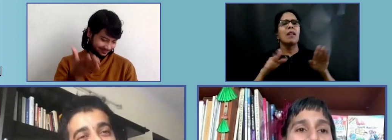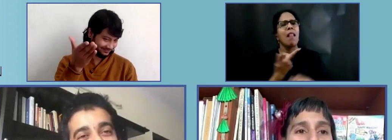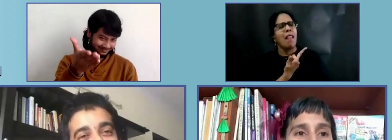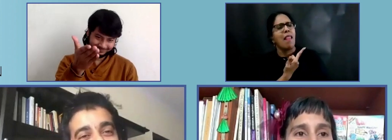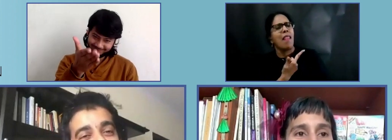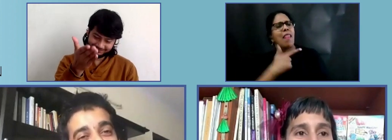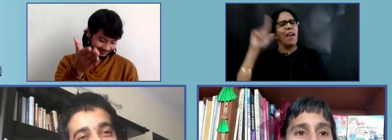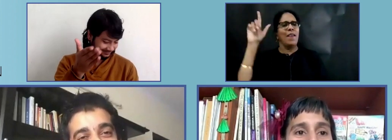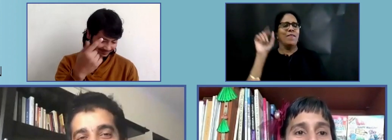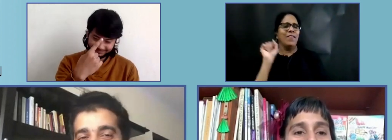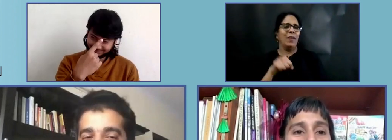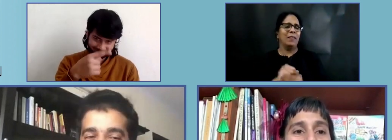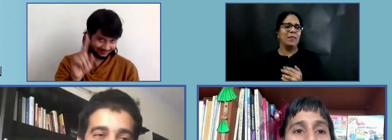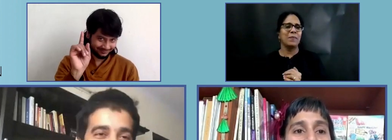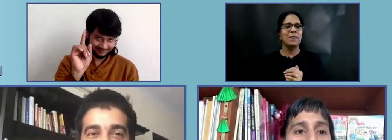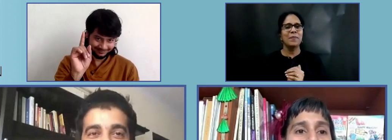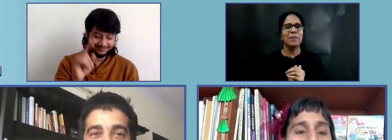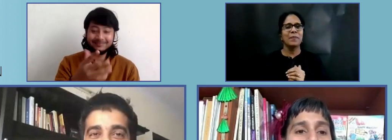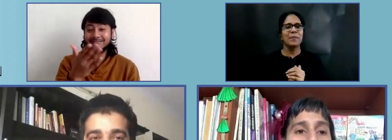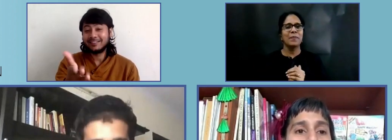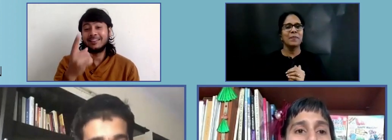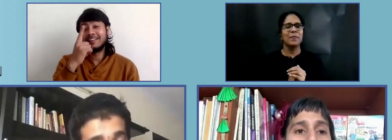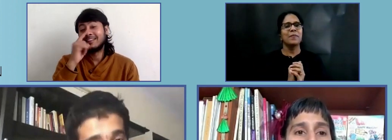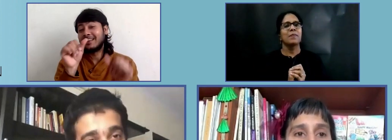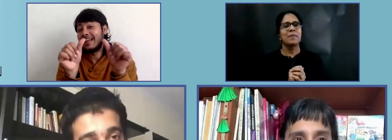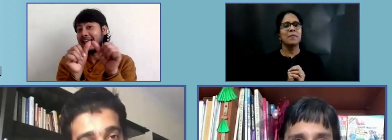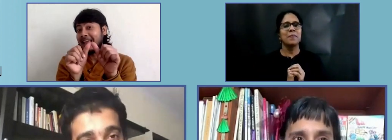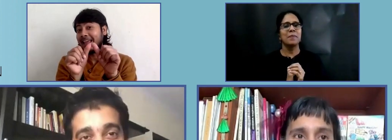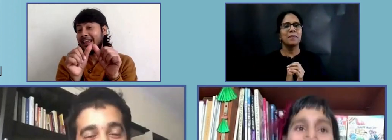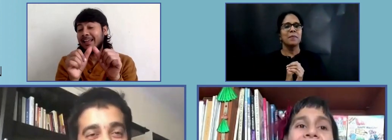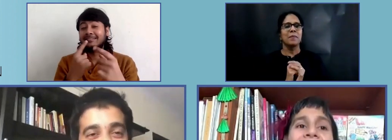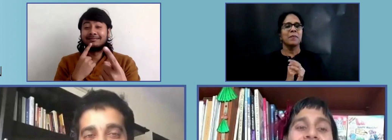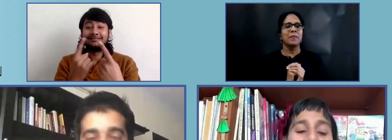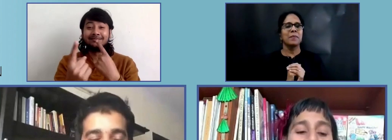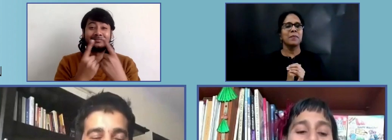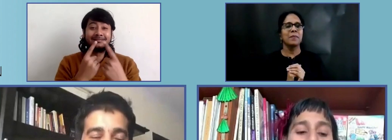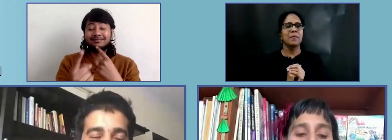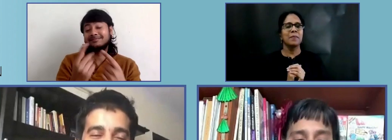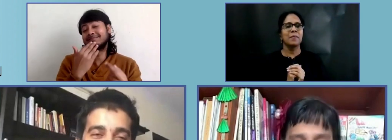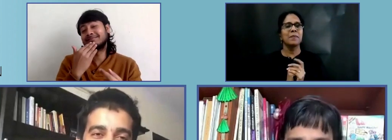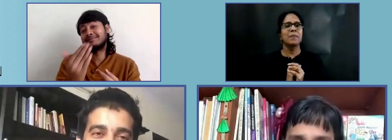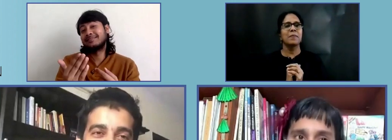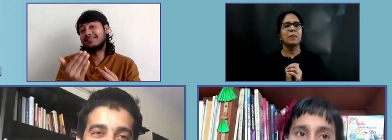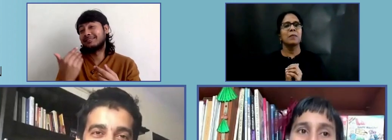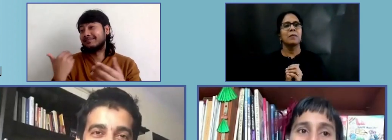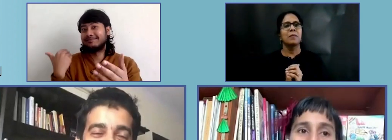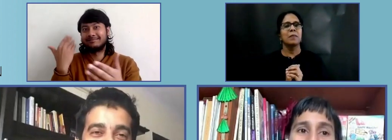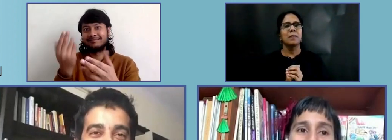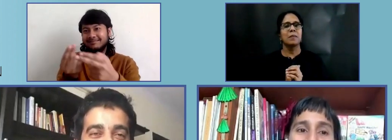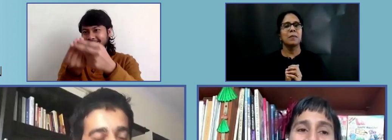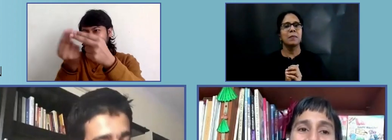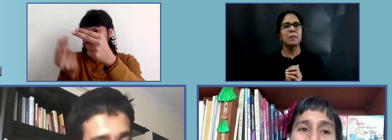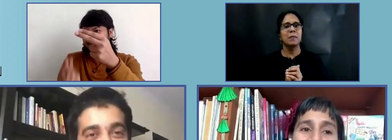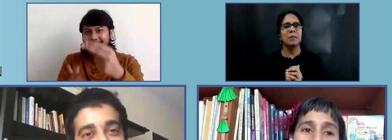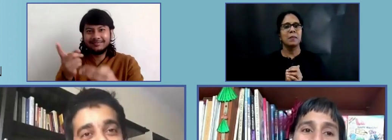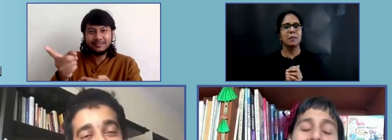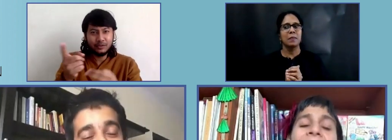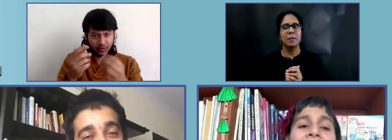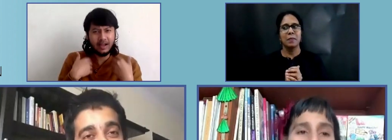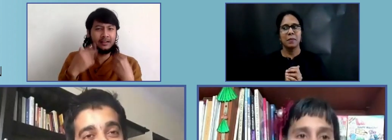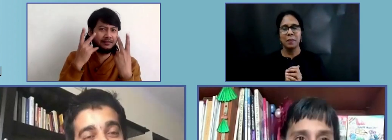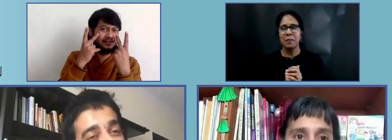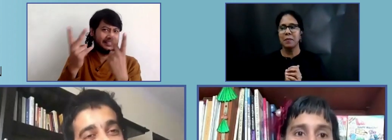Anu, this has been an amazing journey for you also. I have seen a lot of your works.